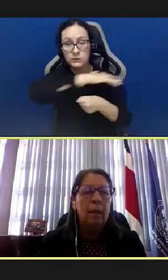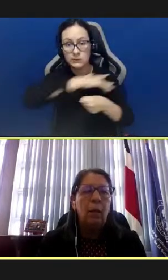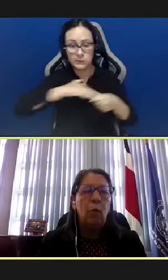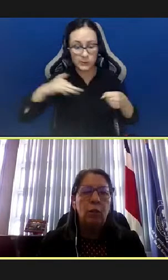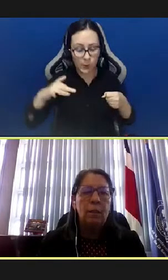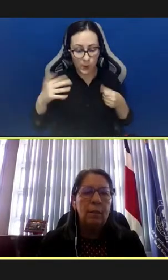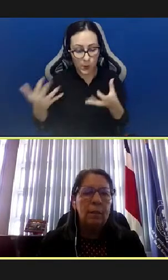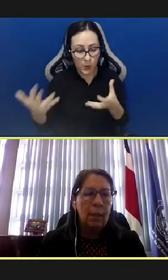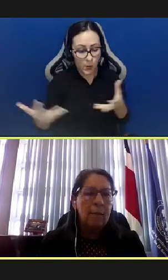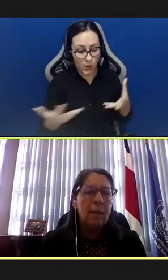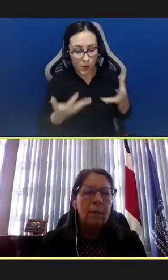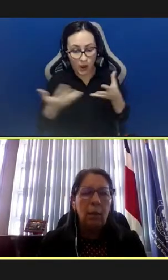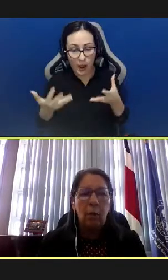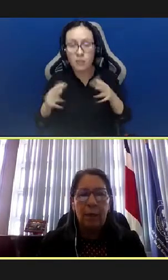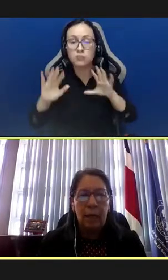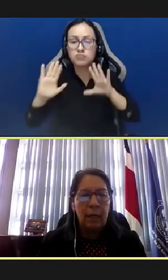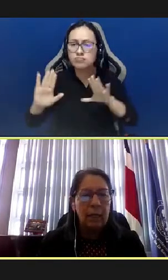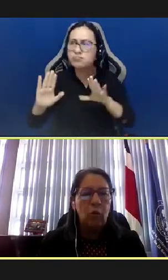So